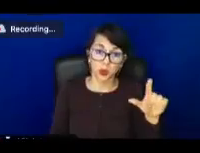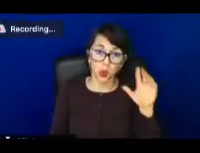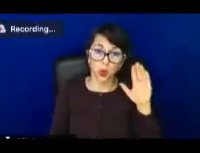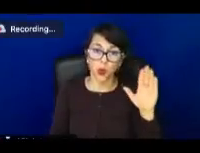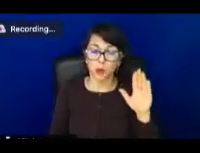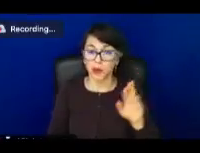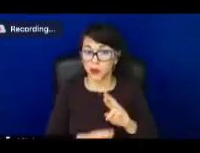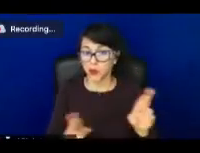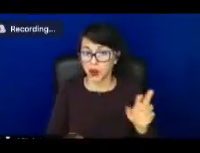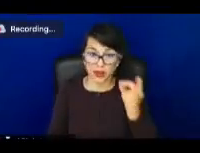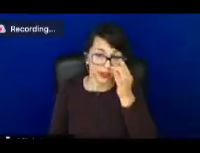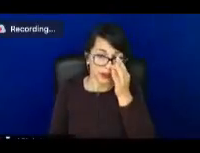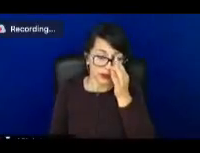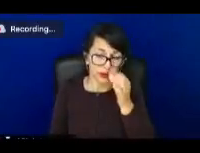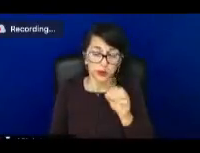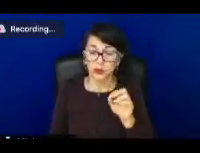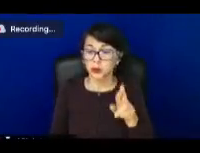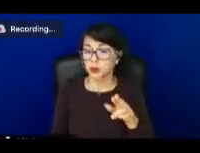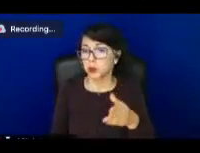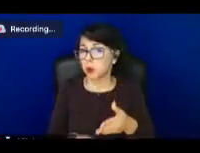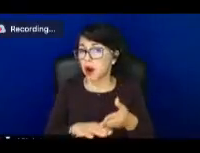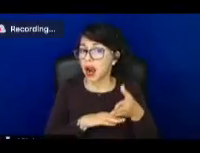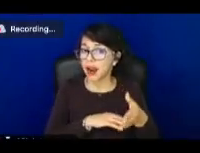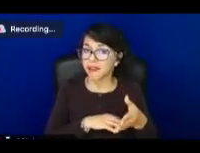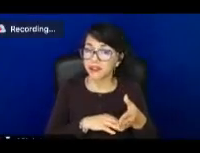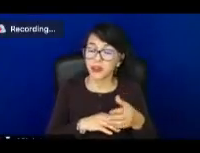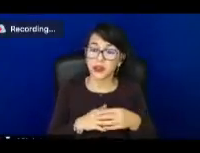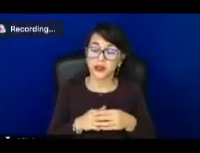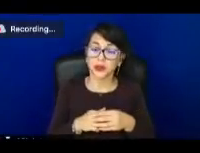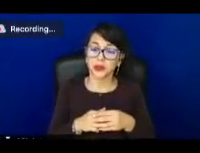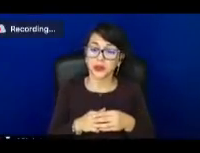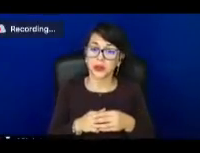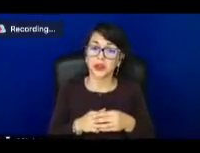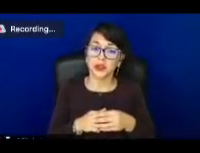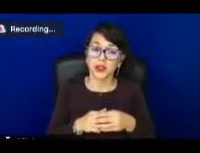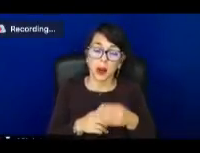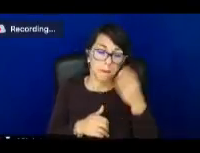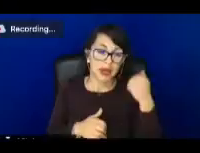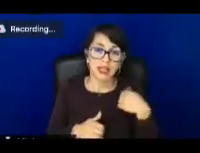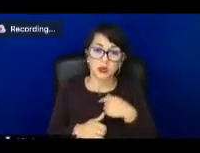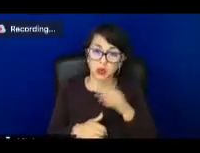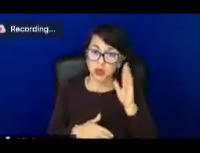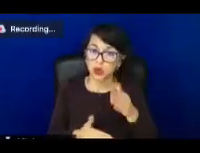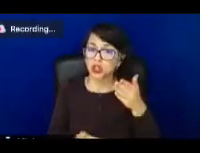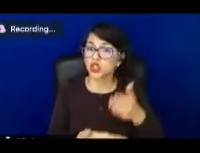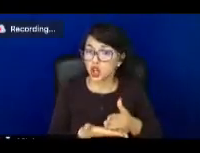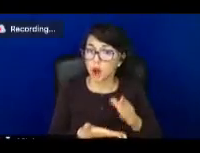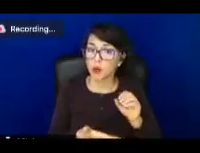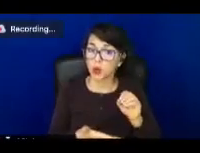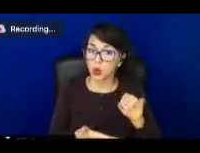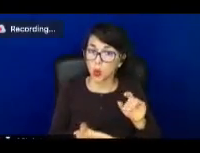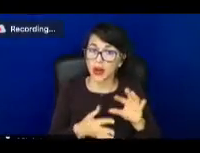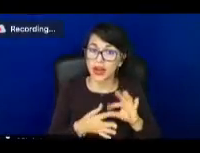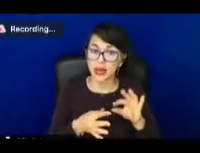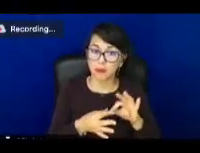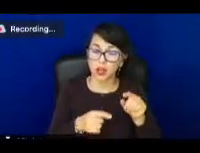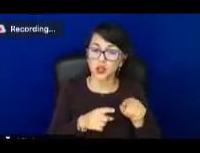or even after that, because we'll continue to take COI input. So just one thought.